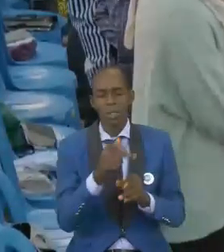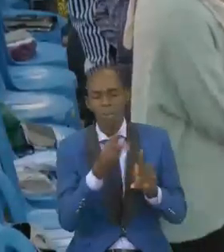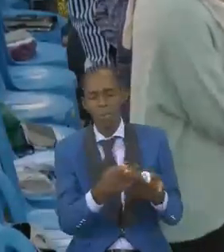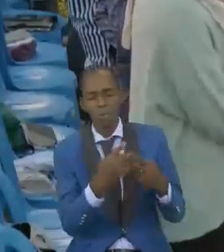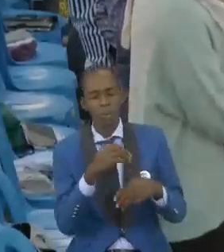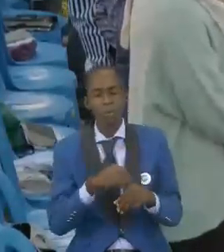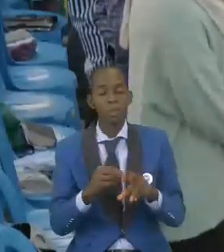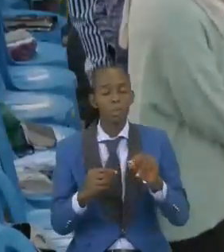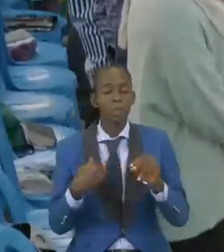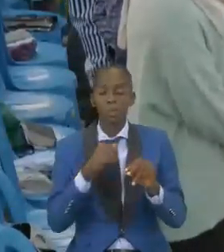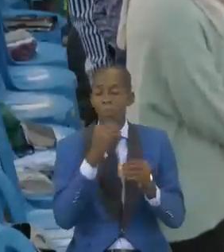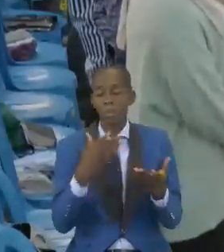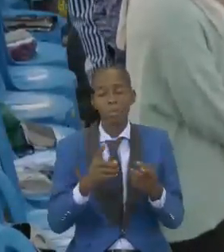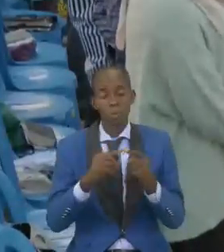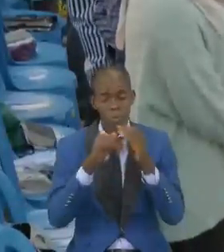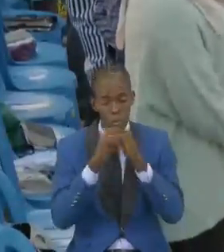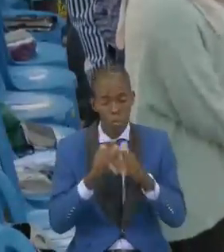God.